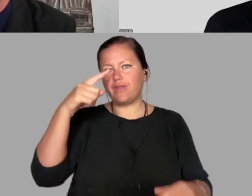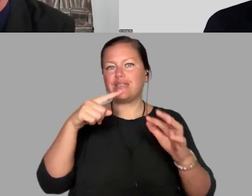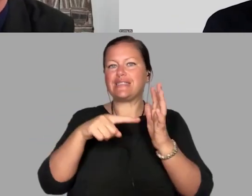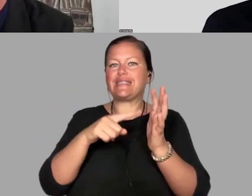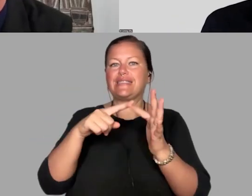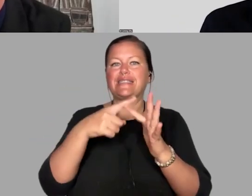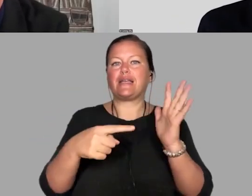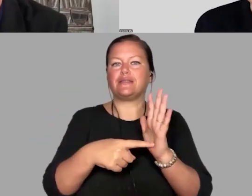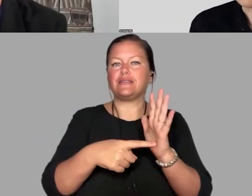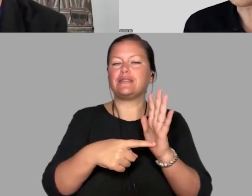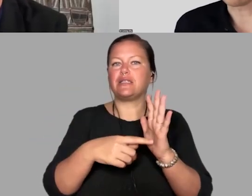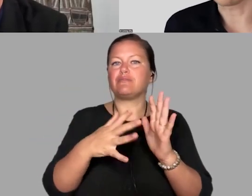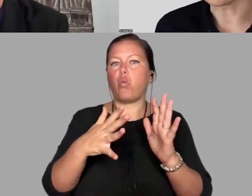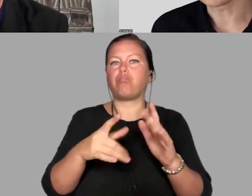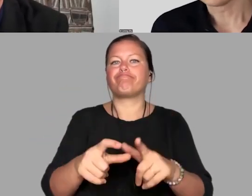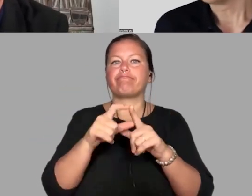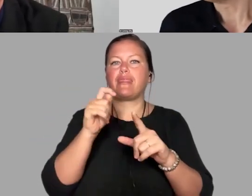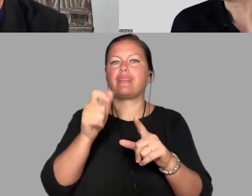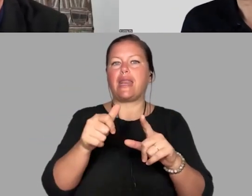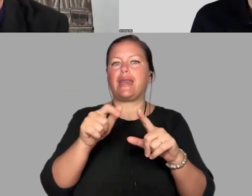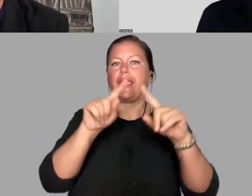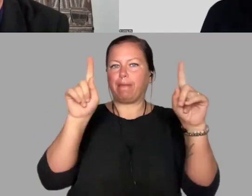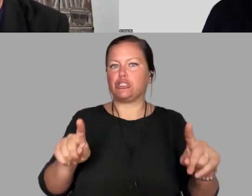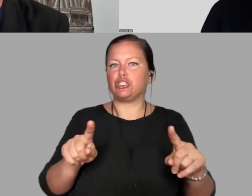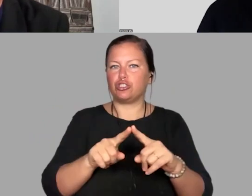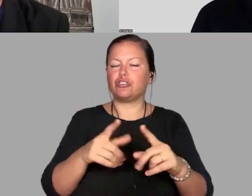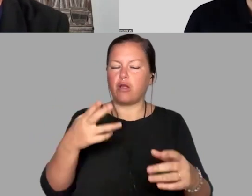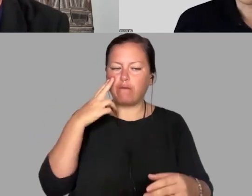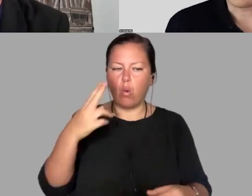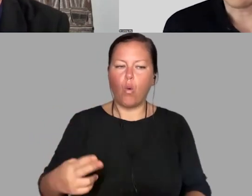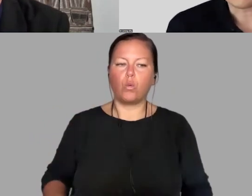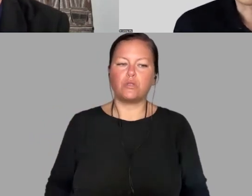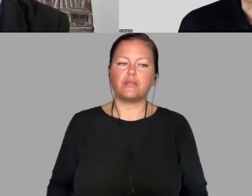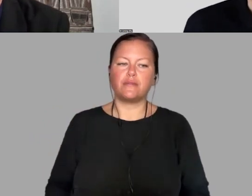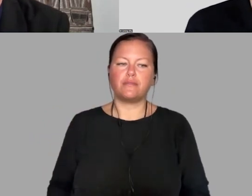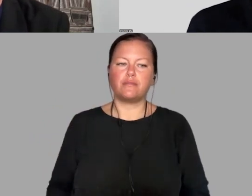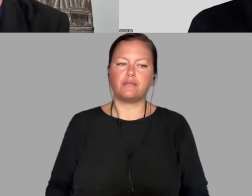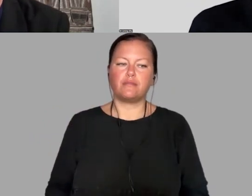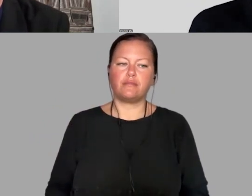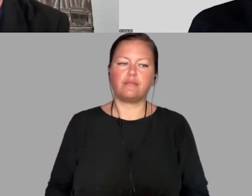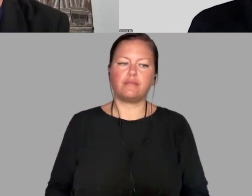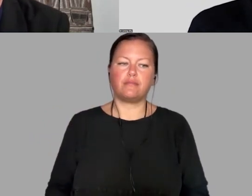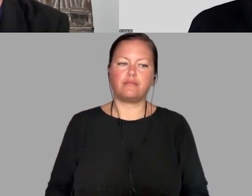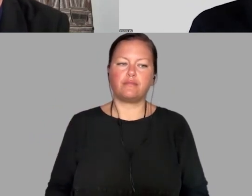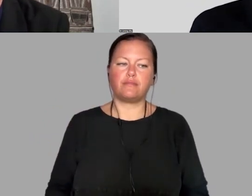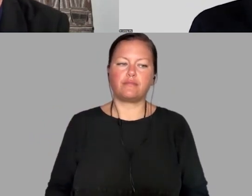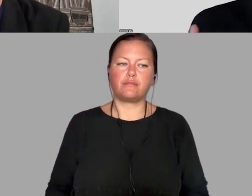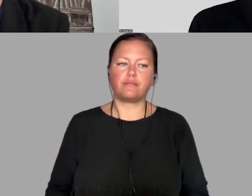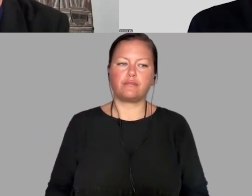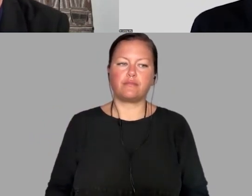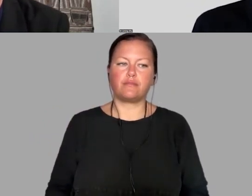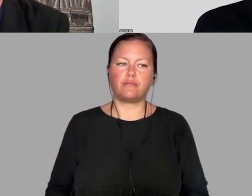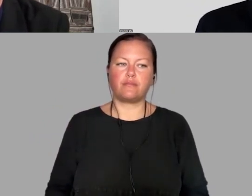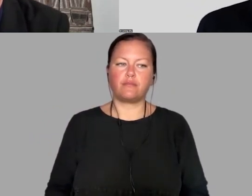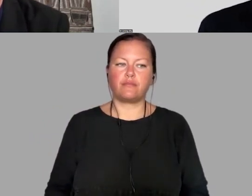difficult than image, of course. Uh, but the in terms of